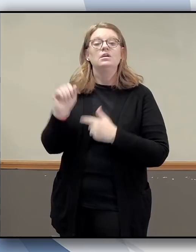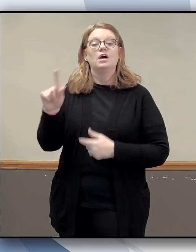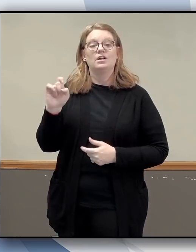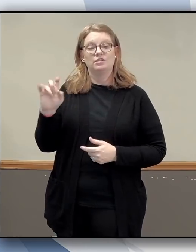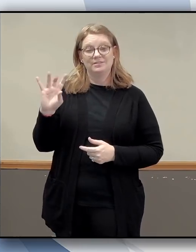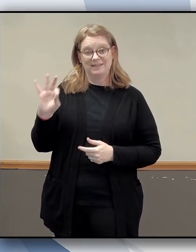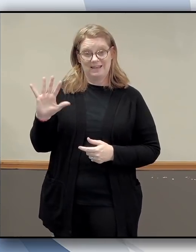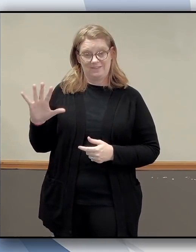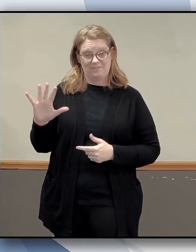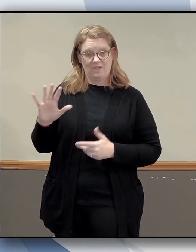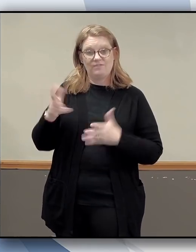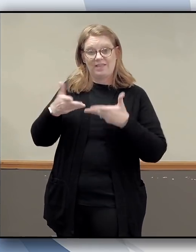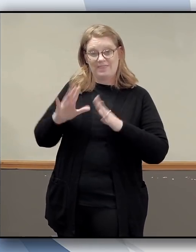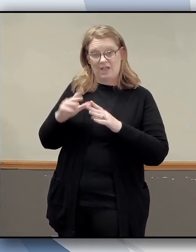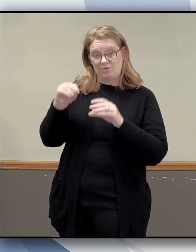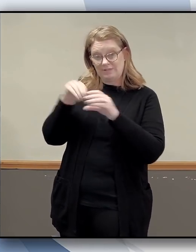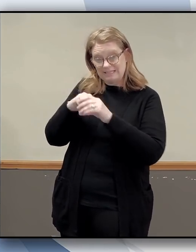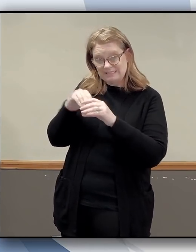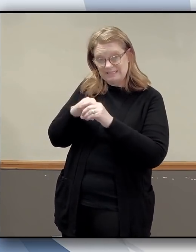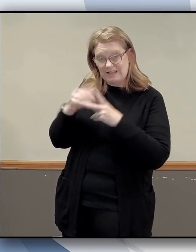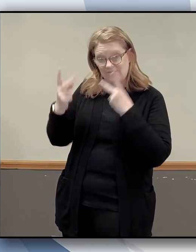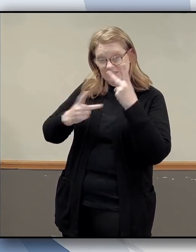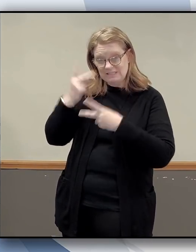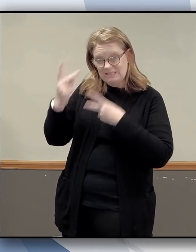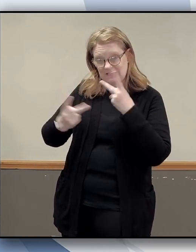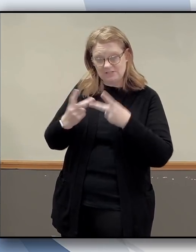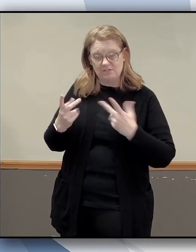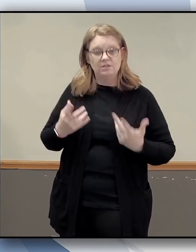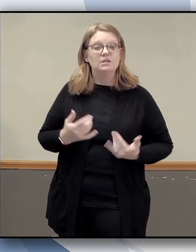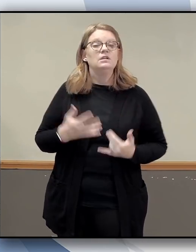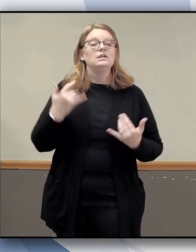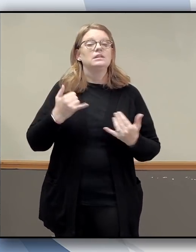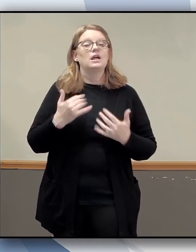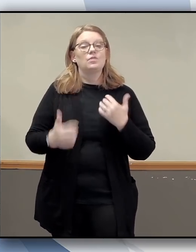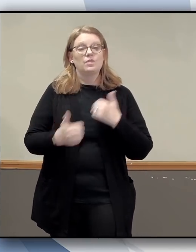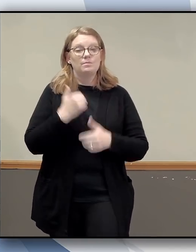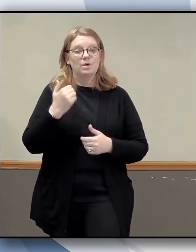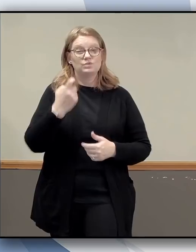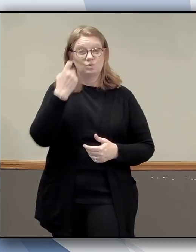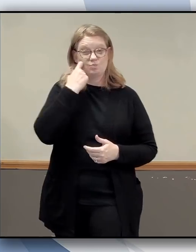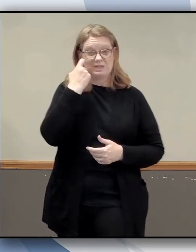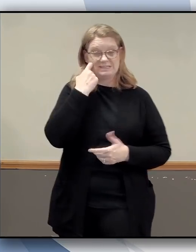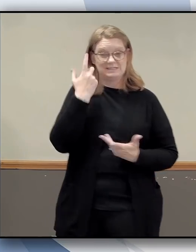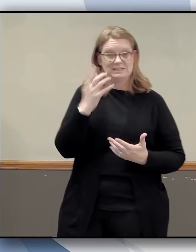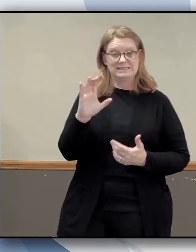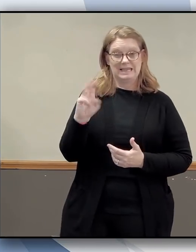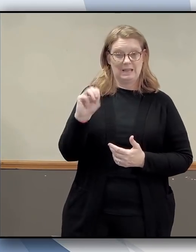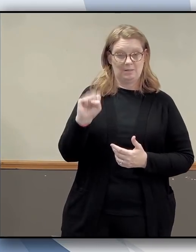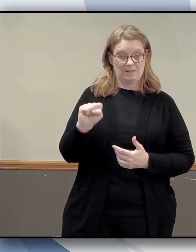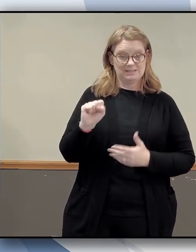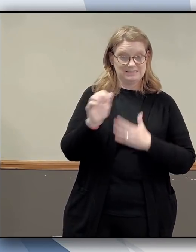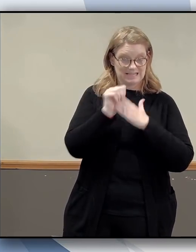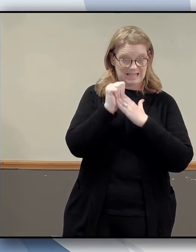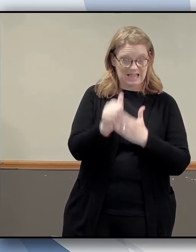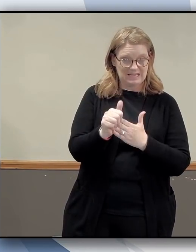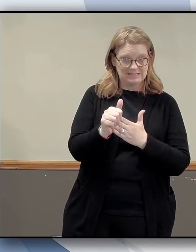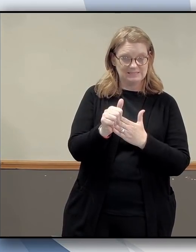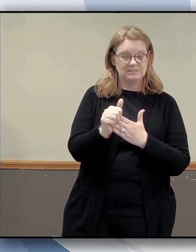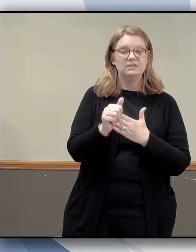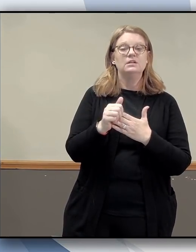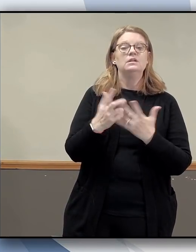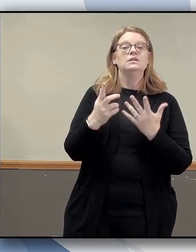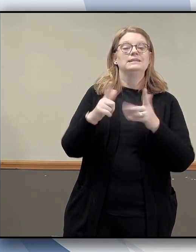visitation. In light of the most recent guidance released by the Centers for Medicare and Medicaid related to